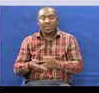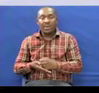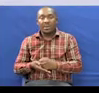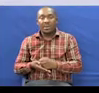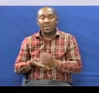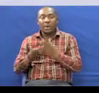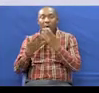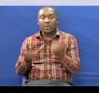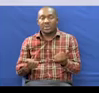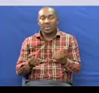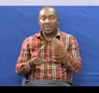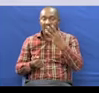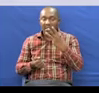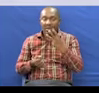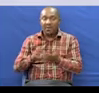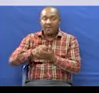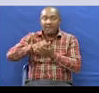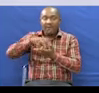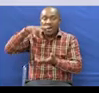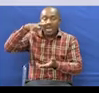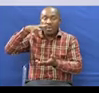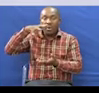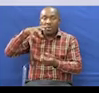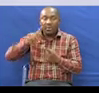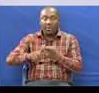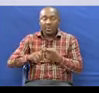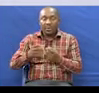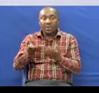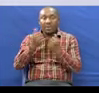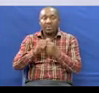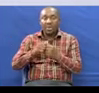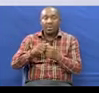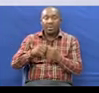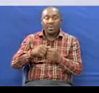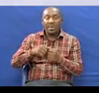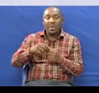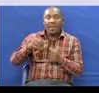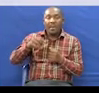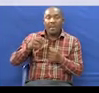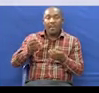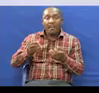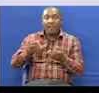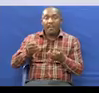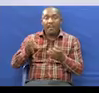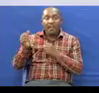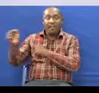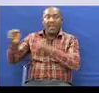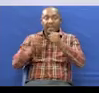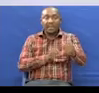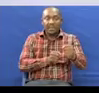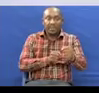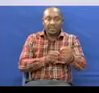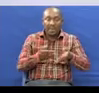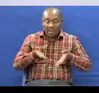it can be caused by three main variables. Then those three main variables, it can be migrations, it can be birth